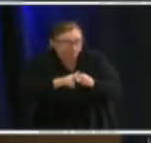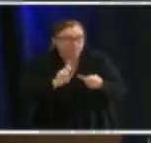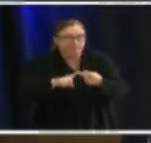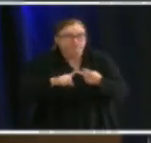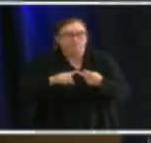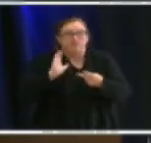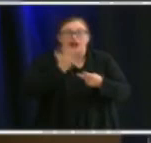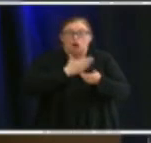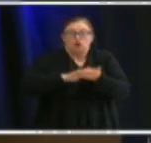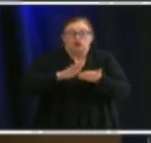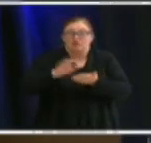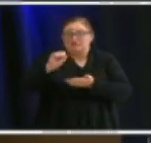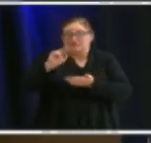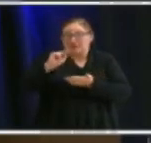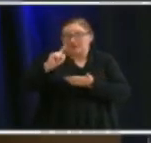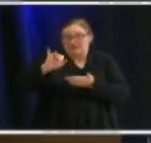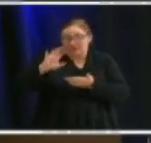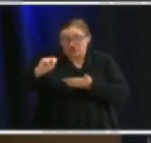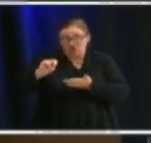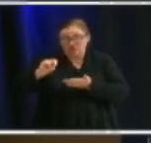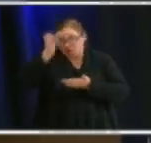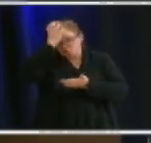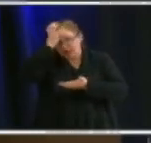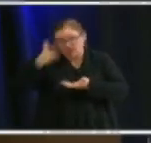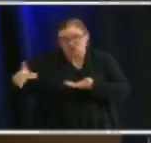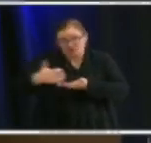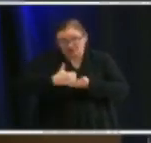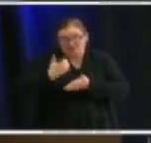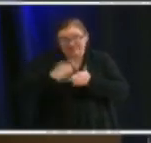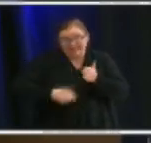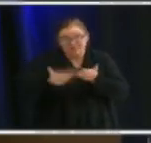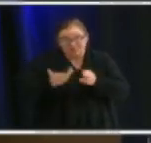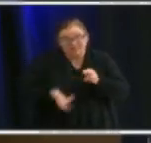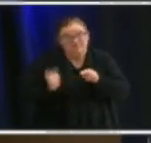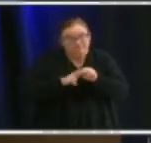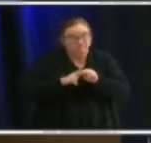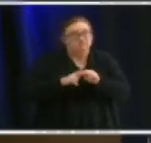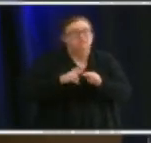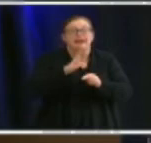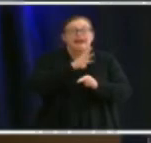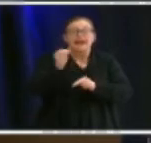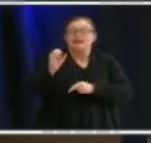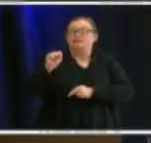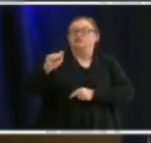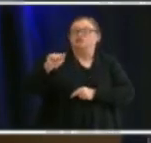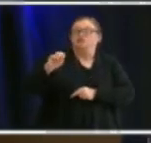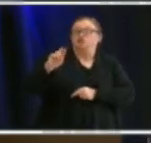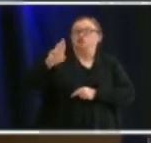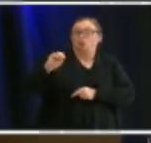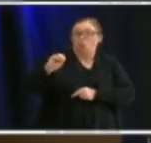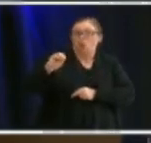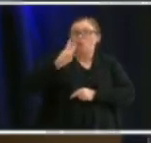with our sanitation fees, and in the stormwater utility fee, which